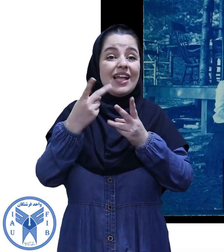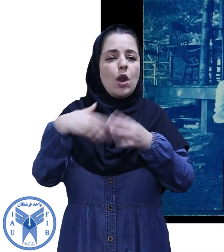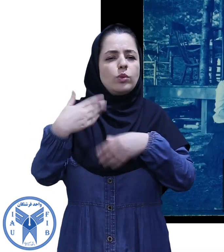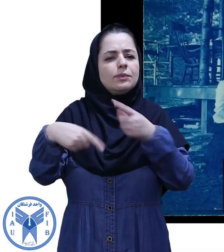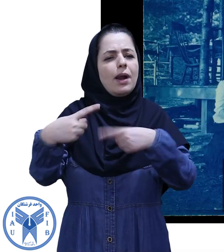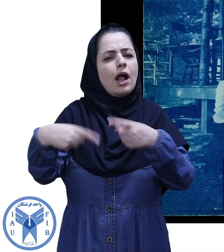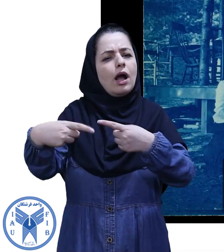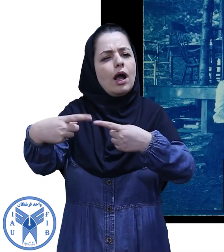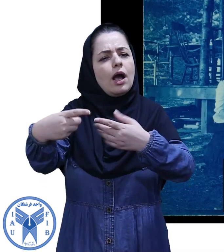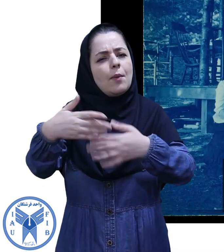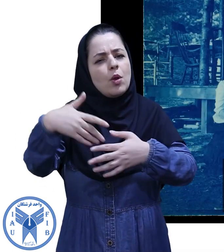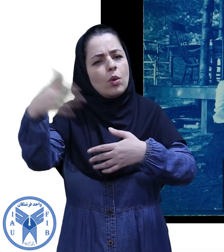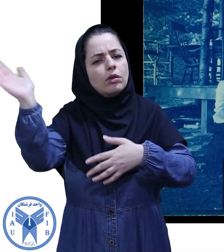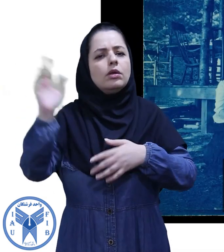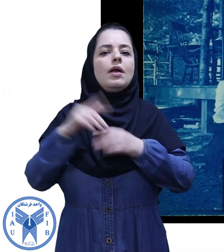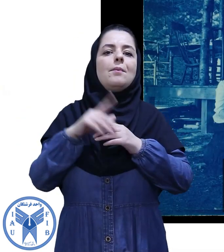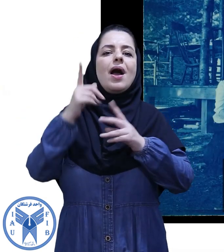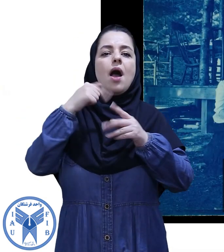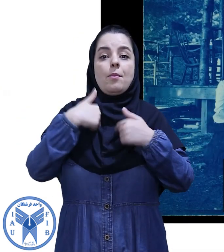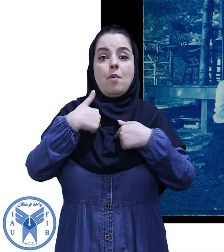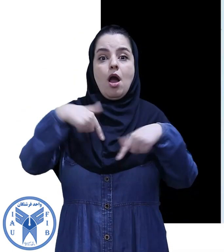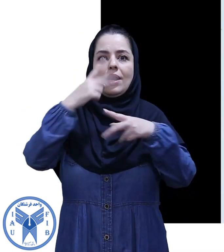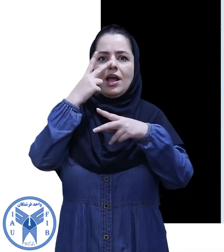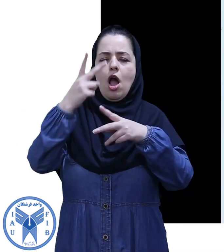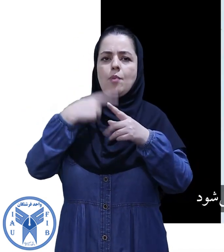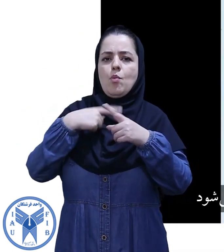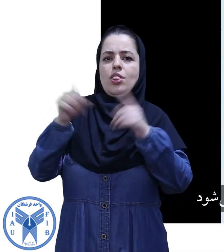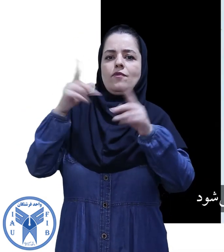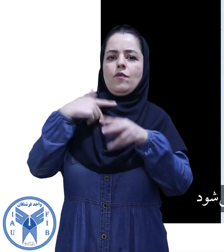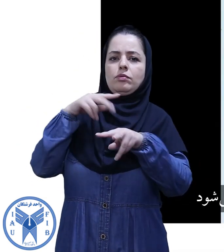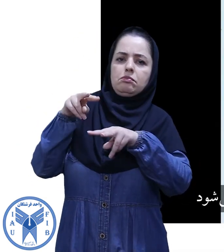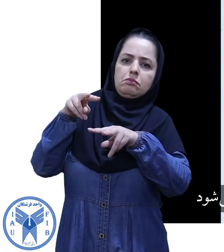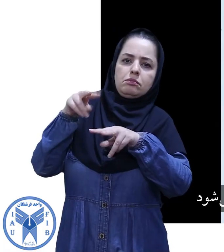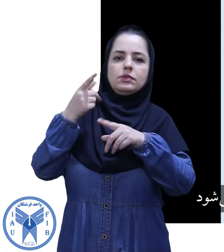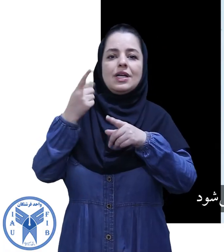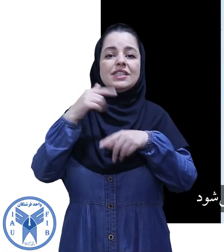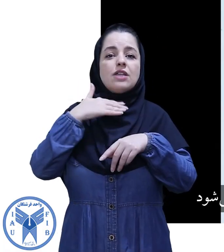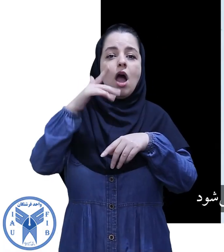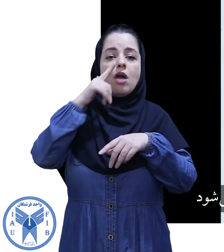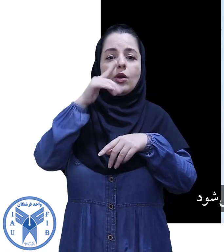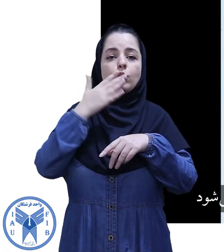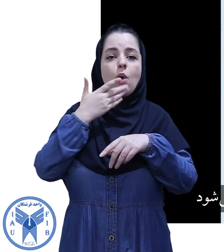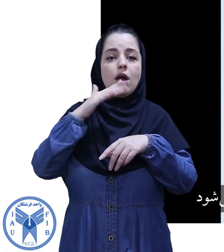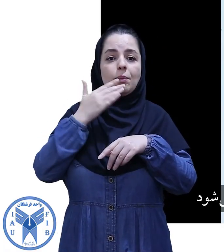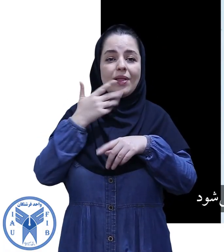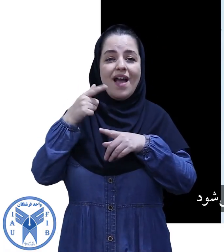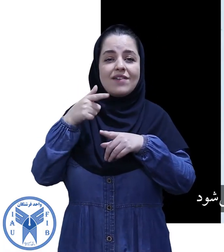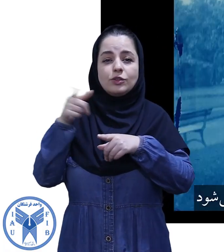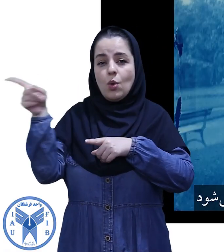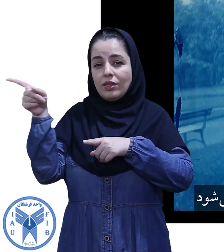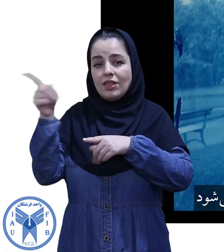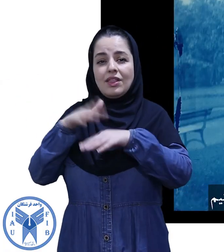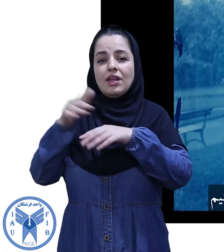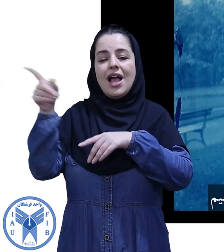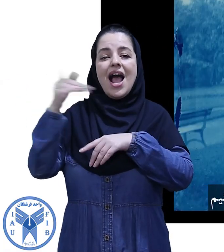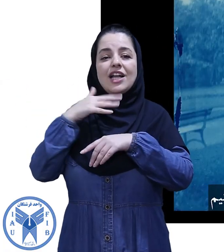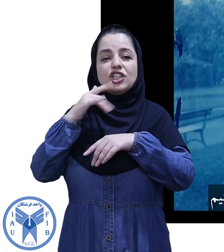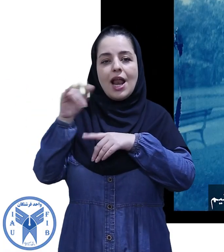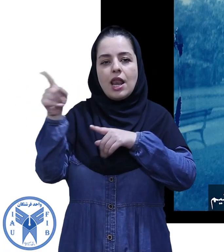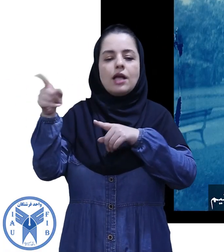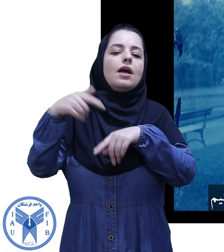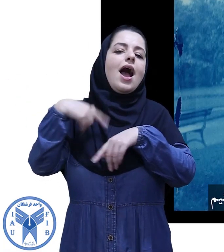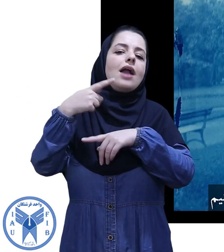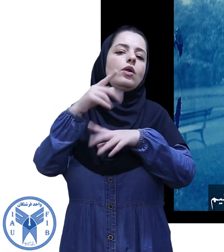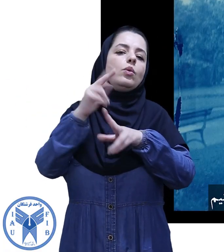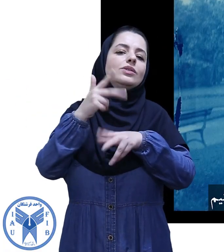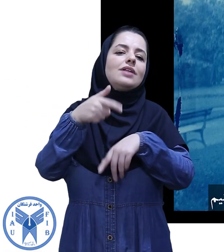life and makes us look at it a little bit differently. Cyanotype is invented by Herschel in the very beginning of photography, but